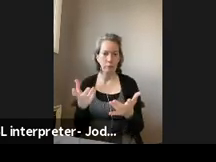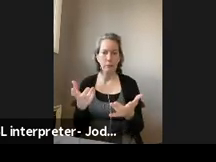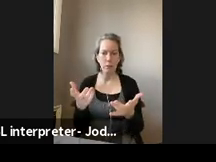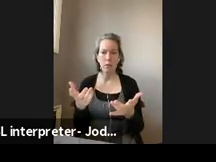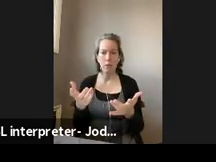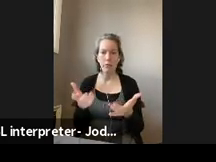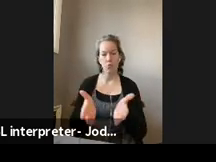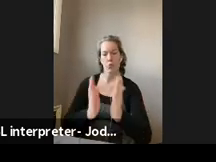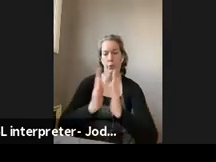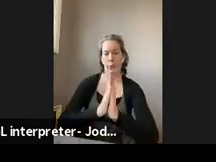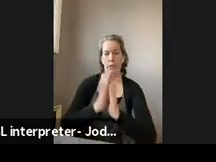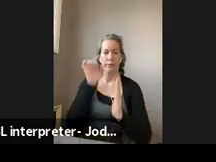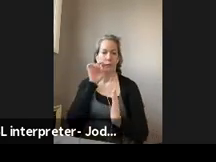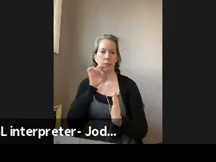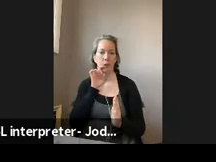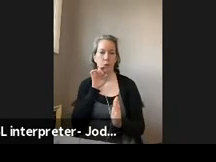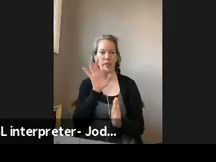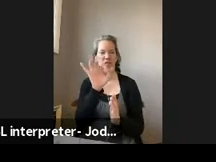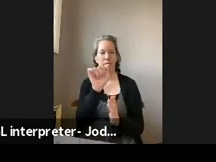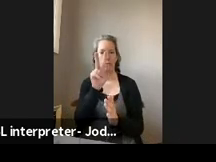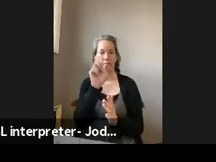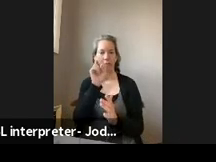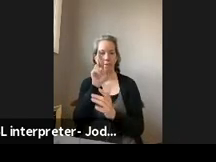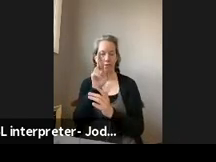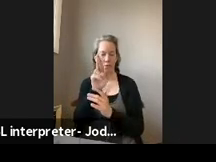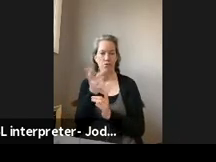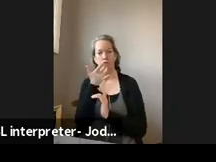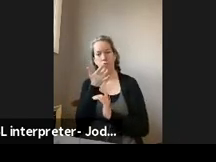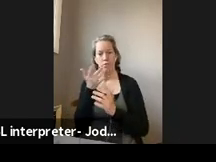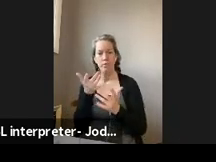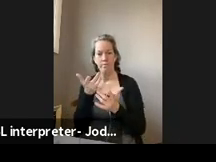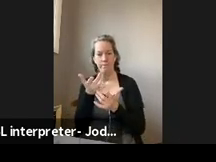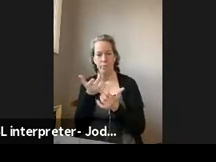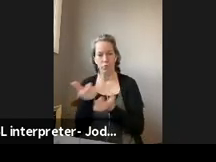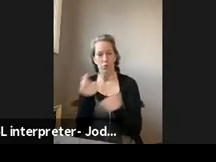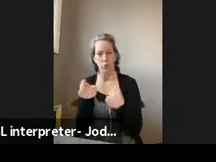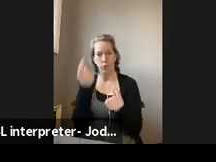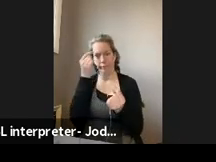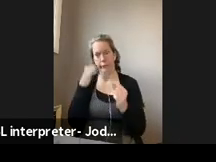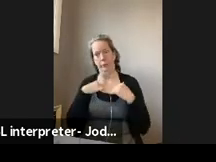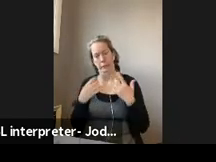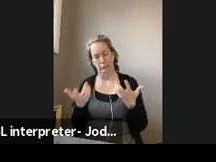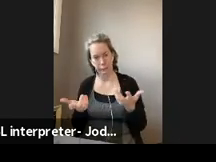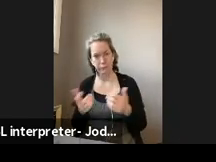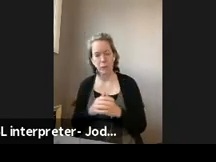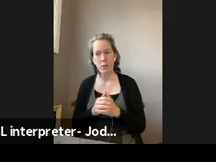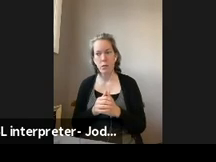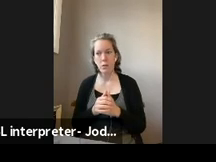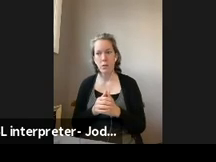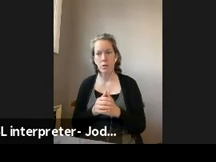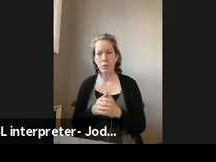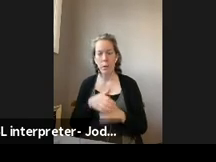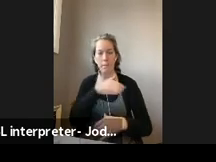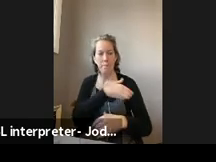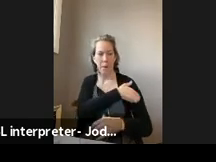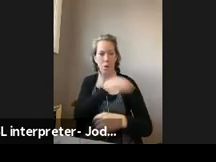especially if it's from somebody that's very inappropriate, like there's a power dynamic at play, like it's coming from your boss, for example. The